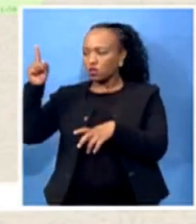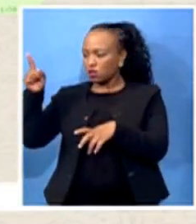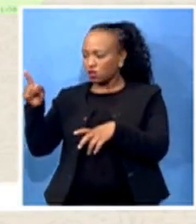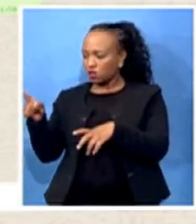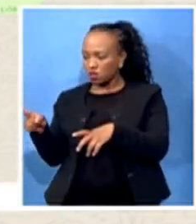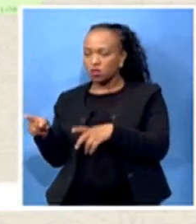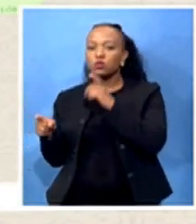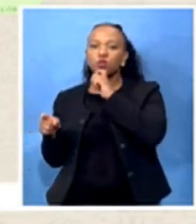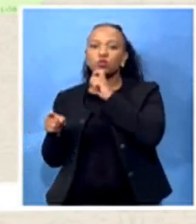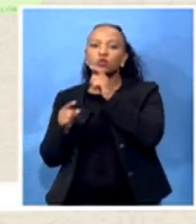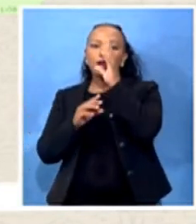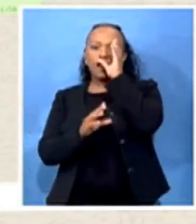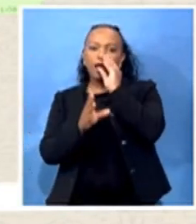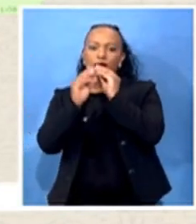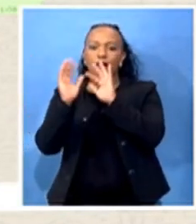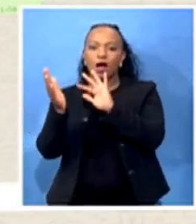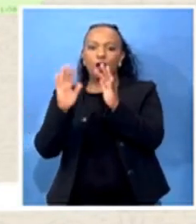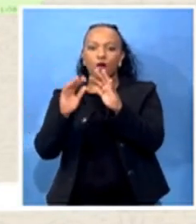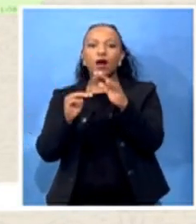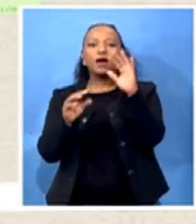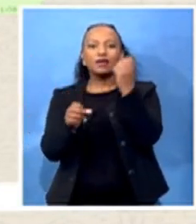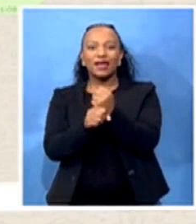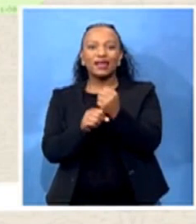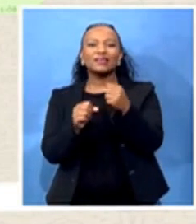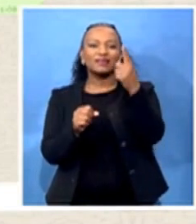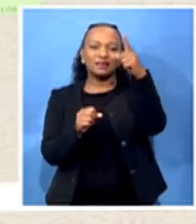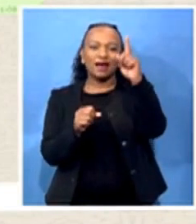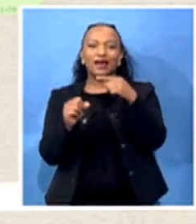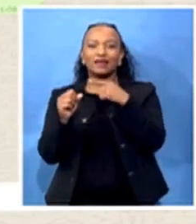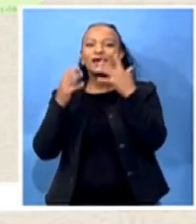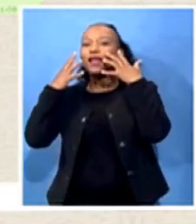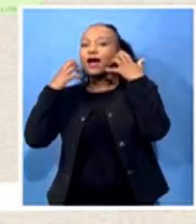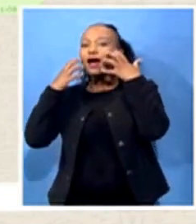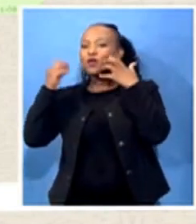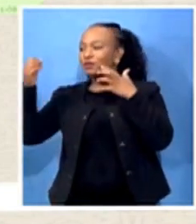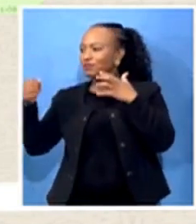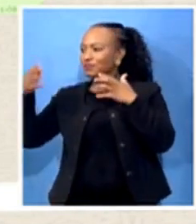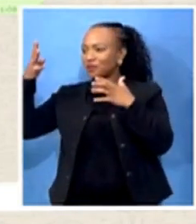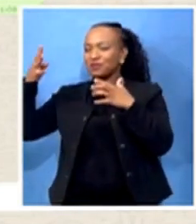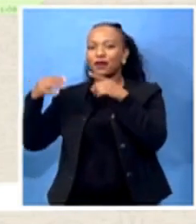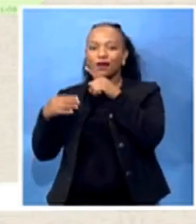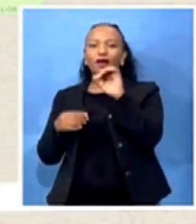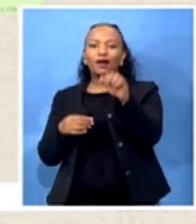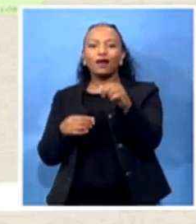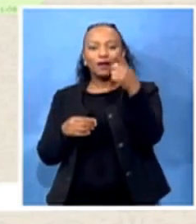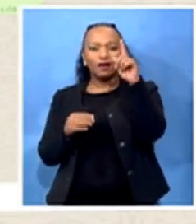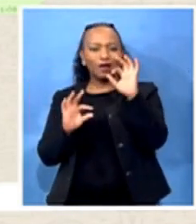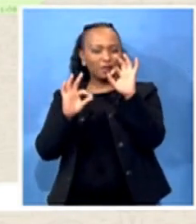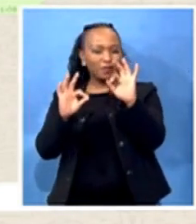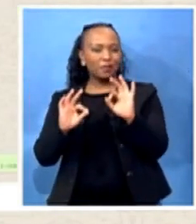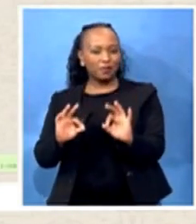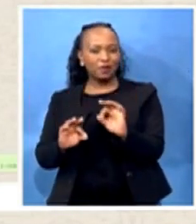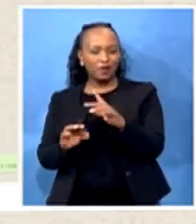it's correct. They put in lion and there Ngala is up. Awesome. Of course, these are the mostly